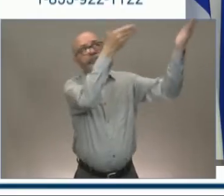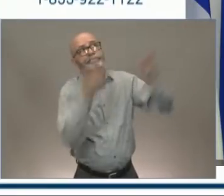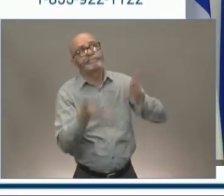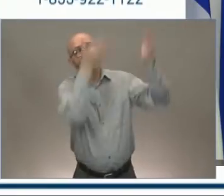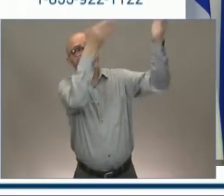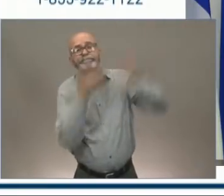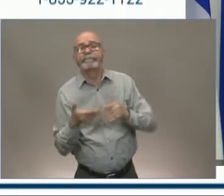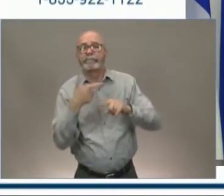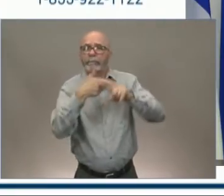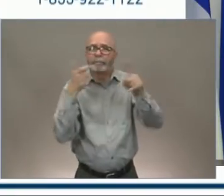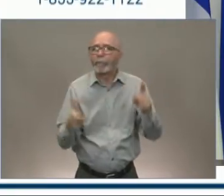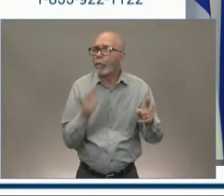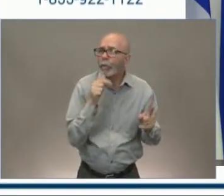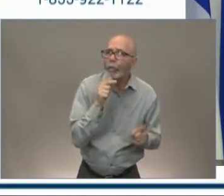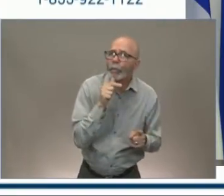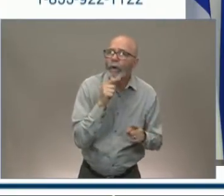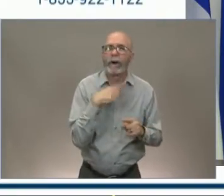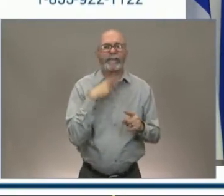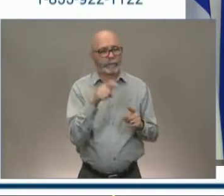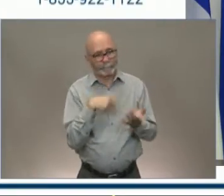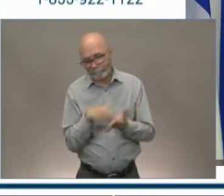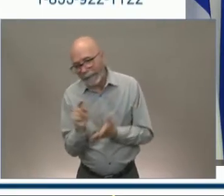there are associated taxes with that are